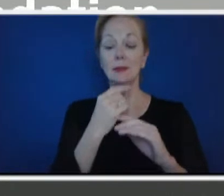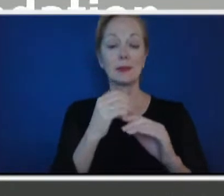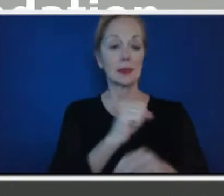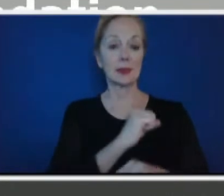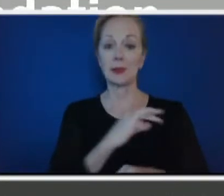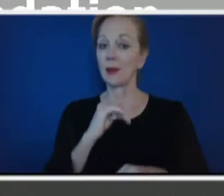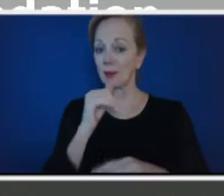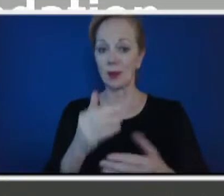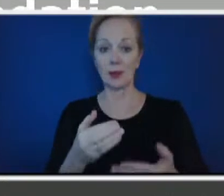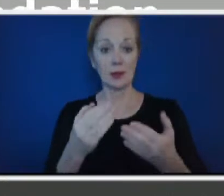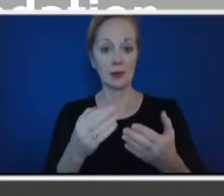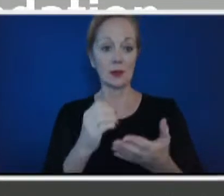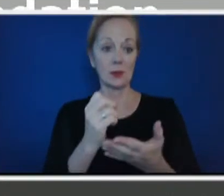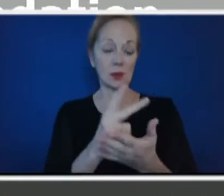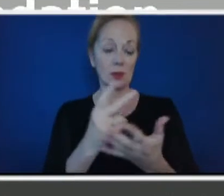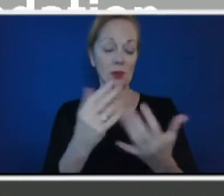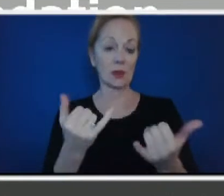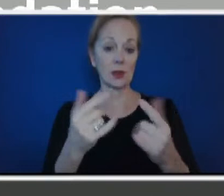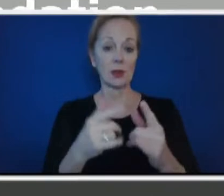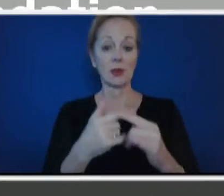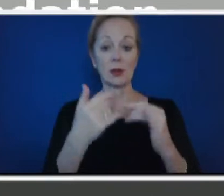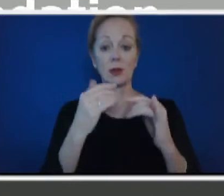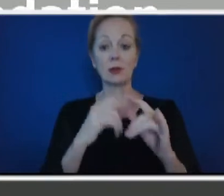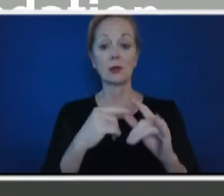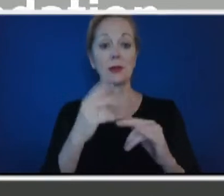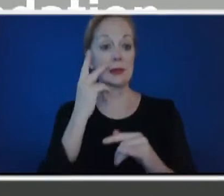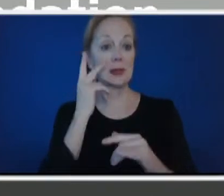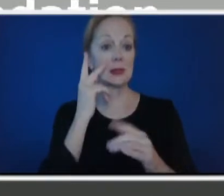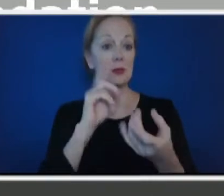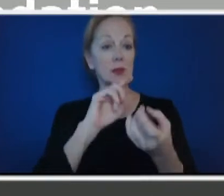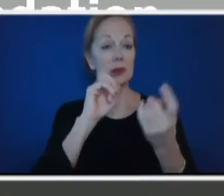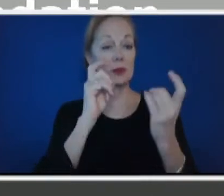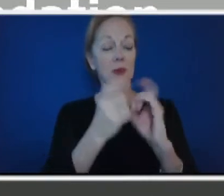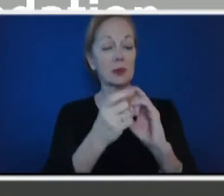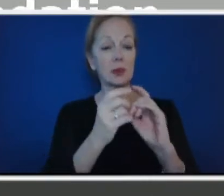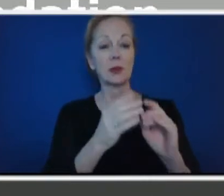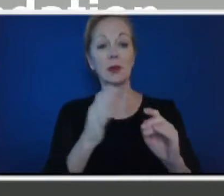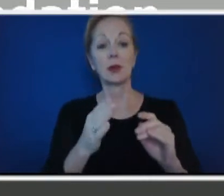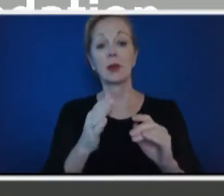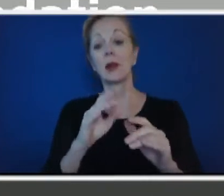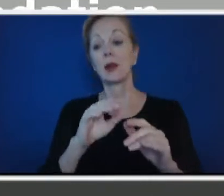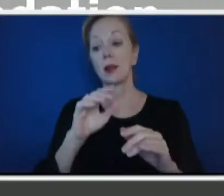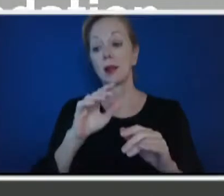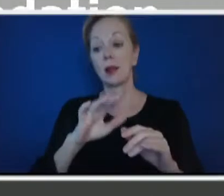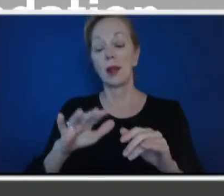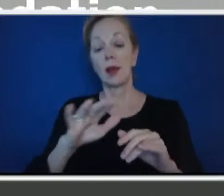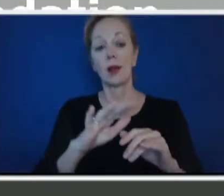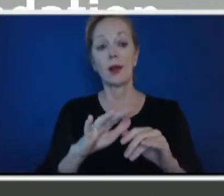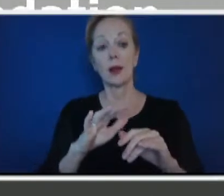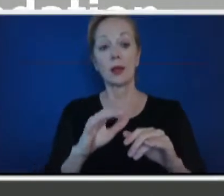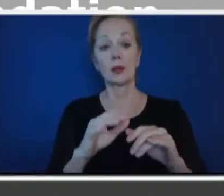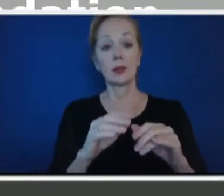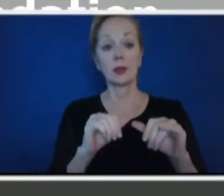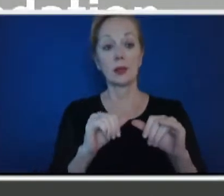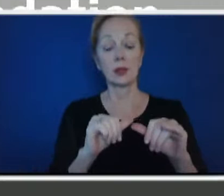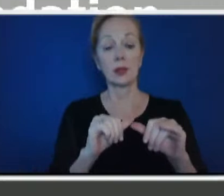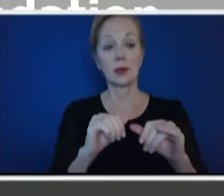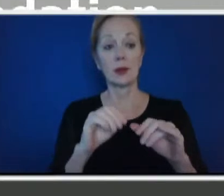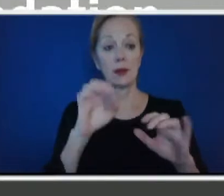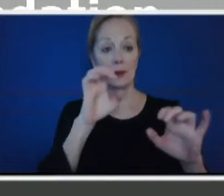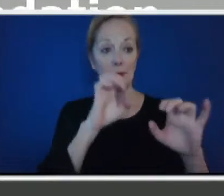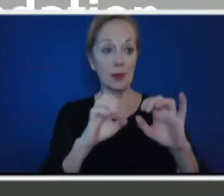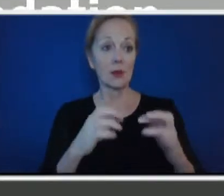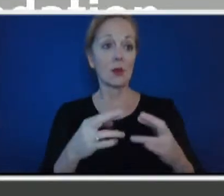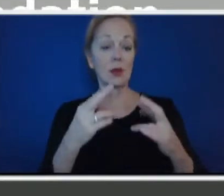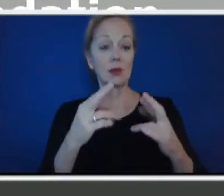this petition in its current form. We would like to continue to see some revisions to the side yards and dumpster location for us to continue to evaluate our recommendation.